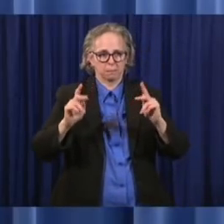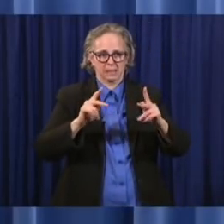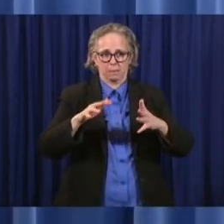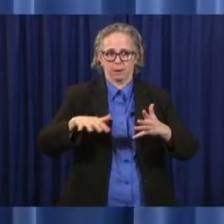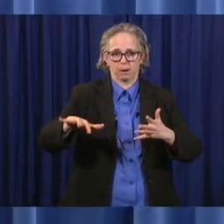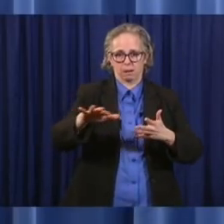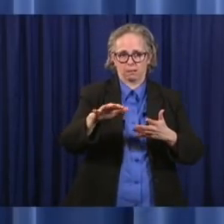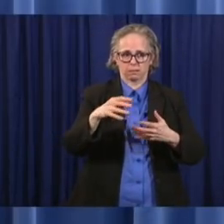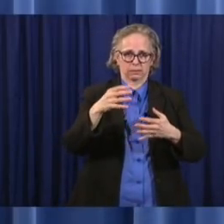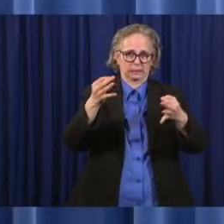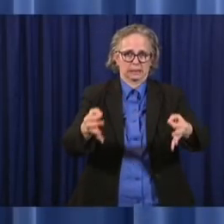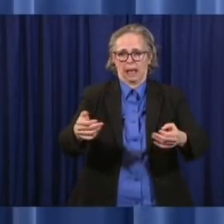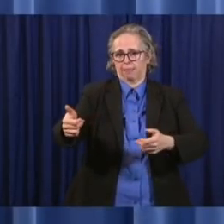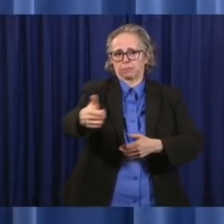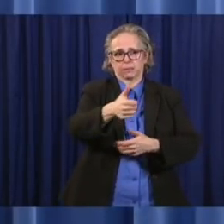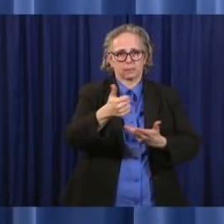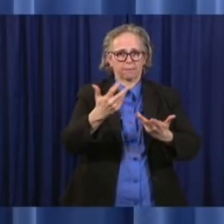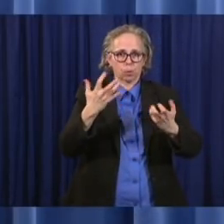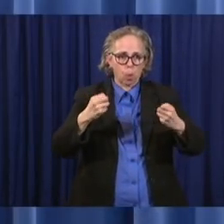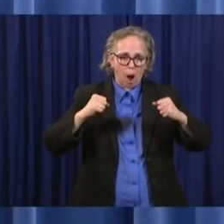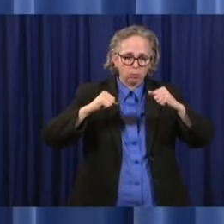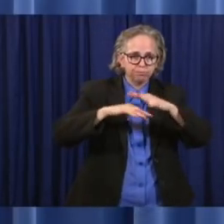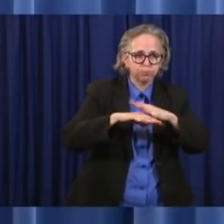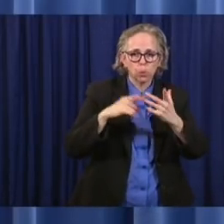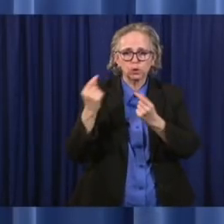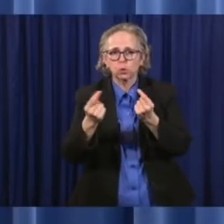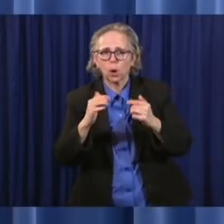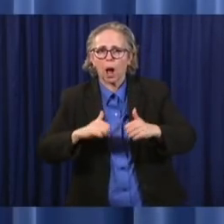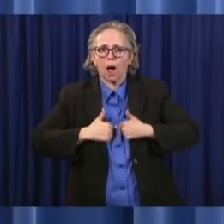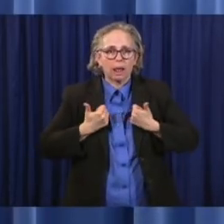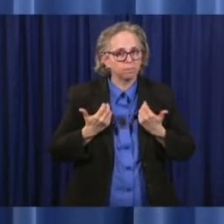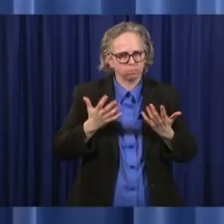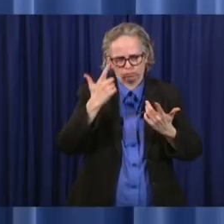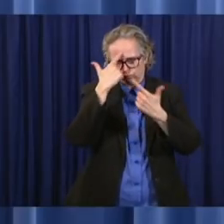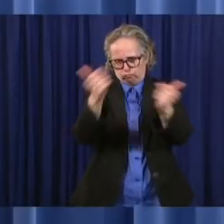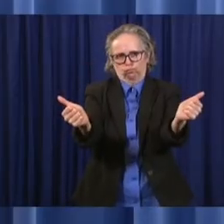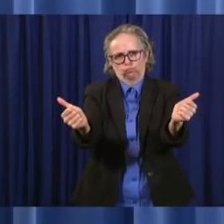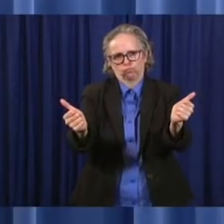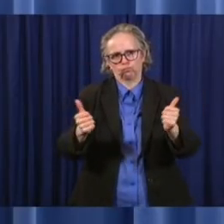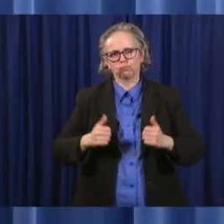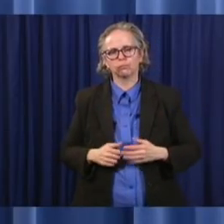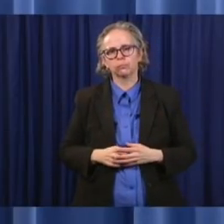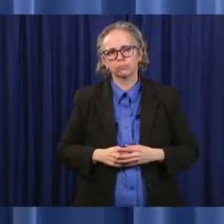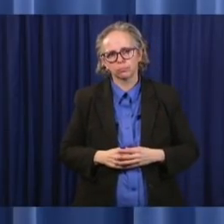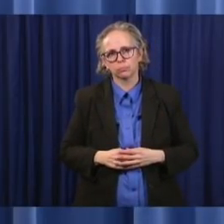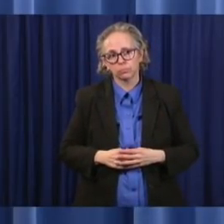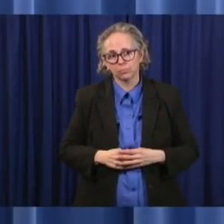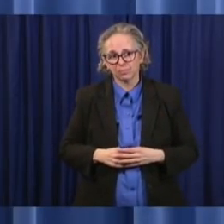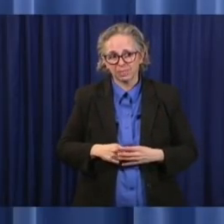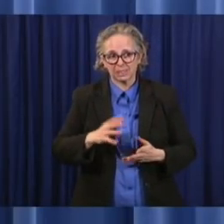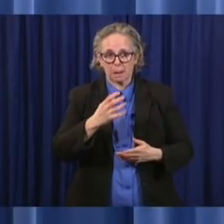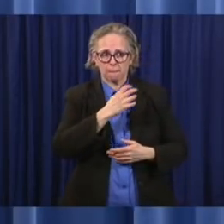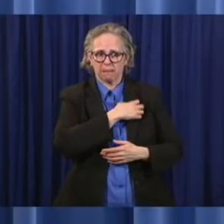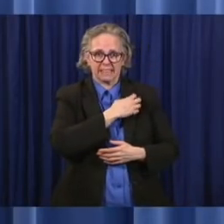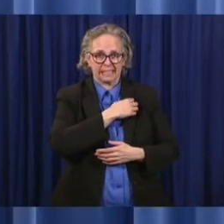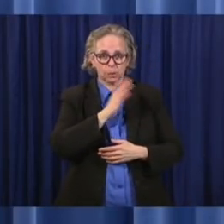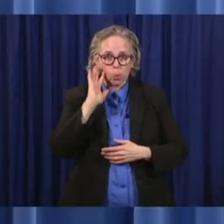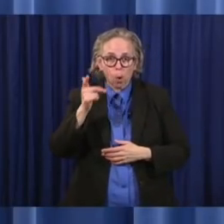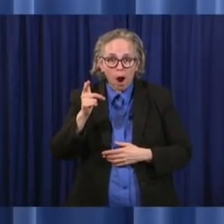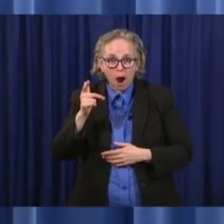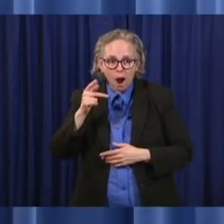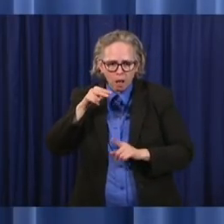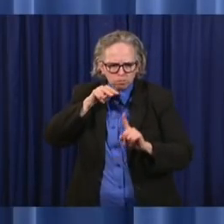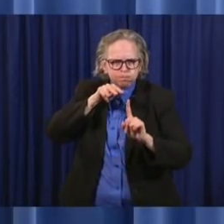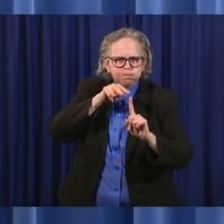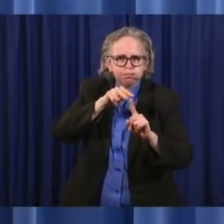people, you're not going to have the police, pull someone over and arrest them. What we've tried to do is give